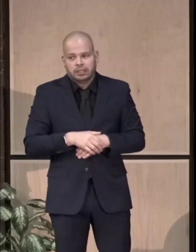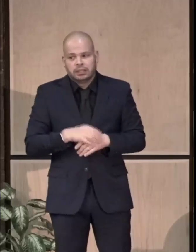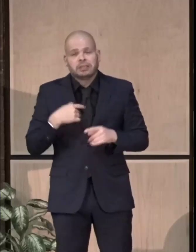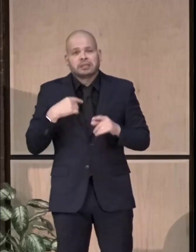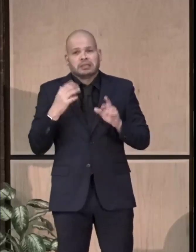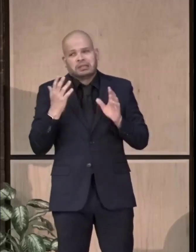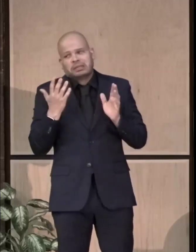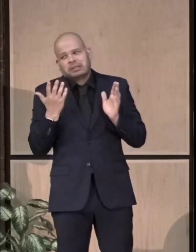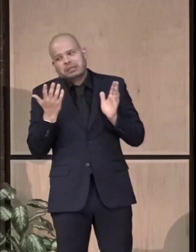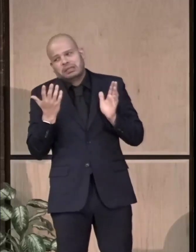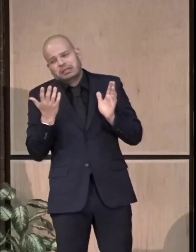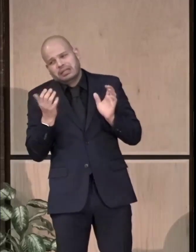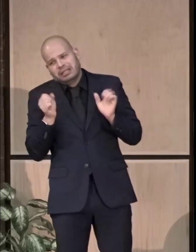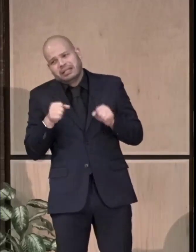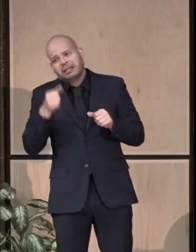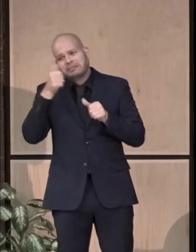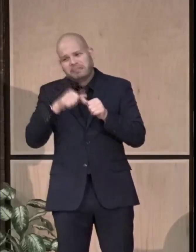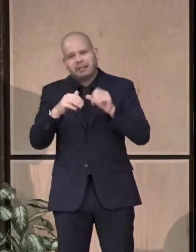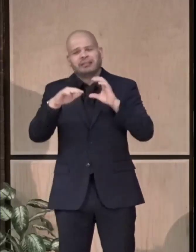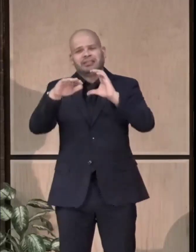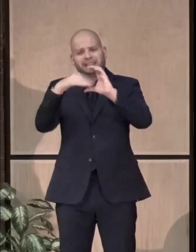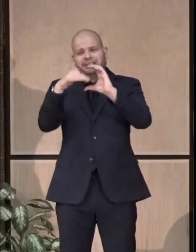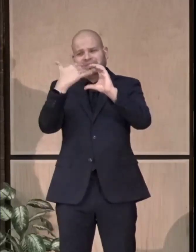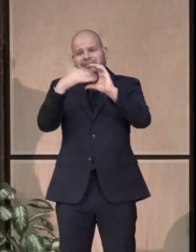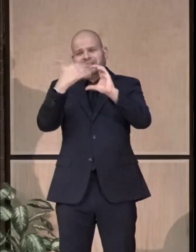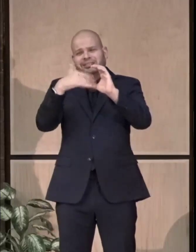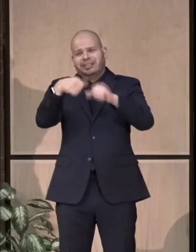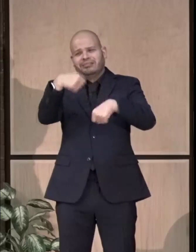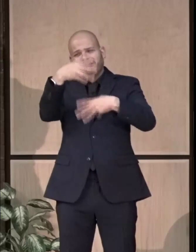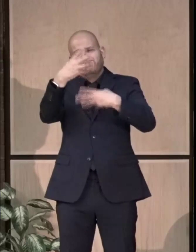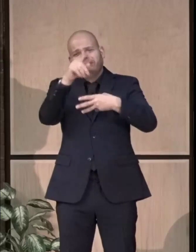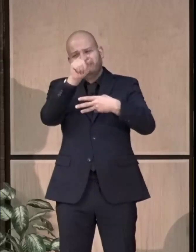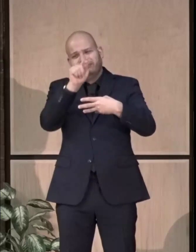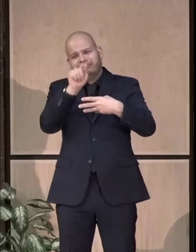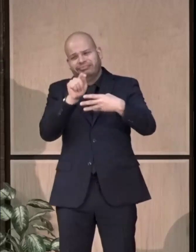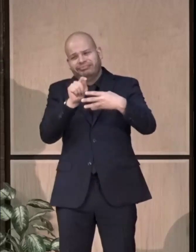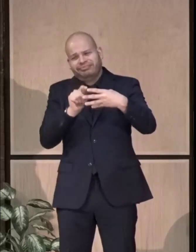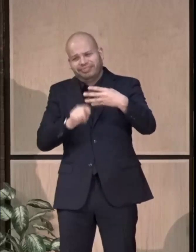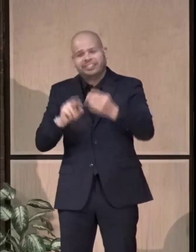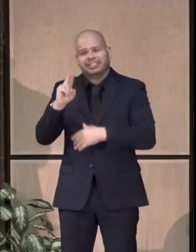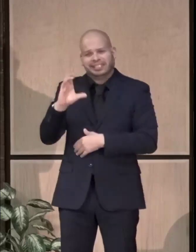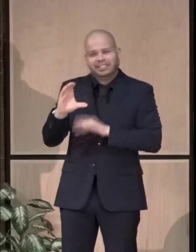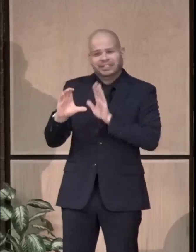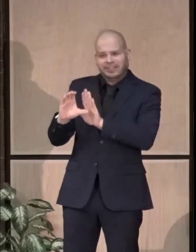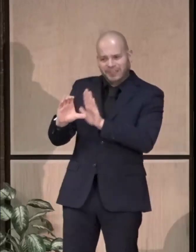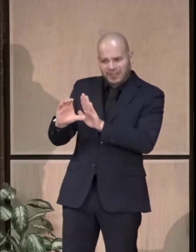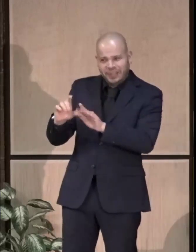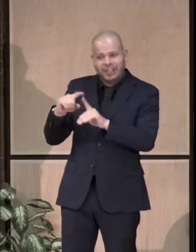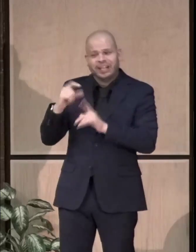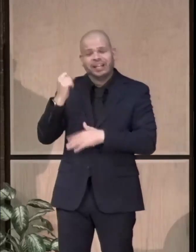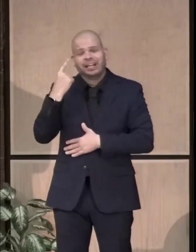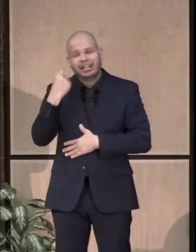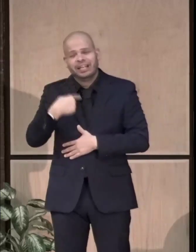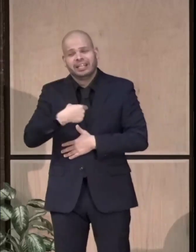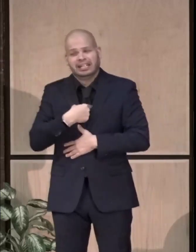saw emails to Sergeant Card and I was CC'd on regarding follow-ups for